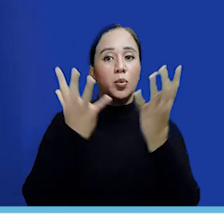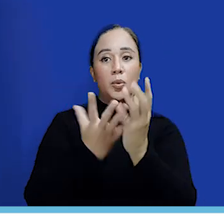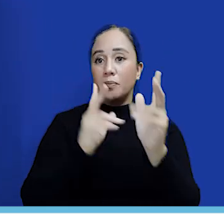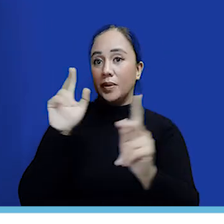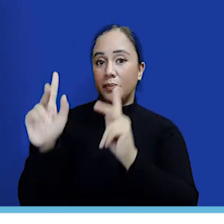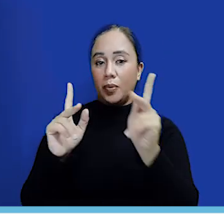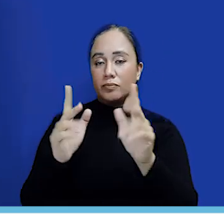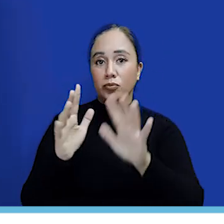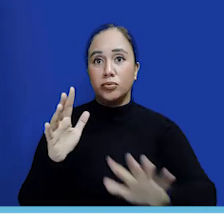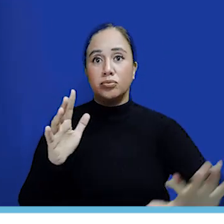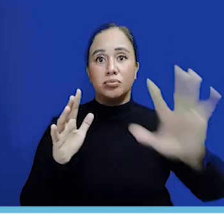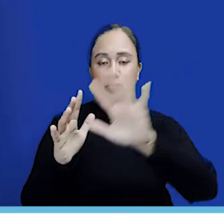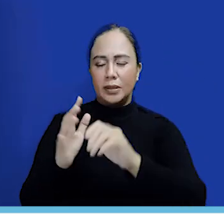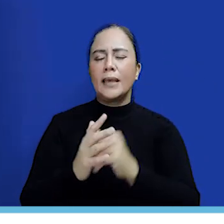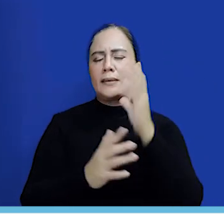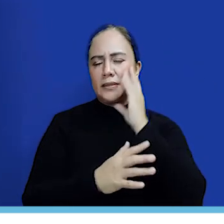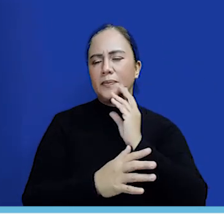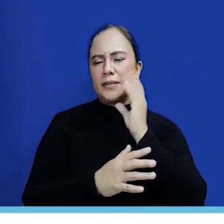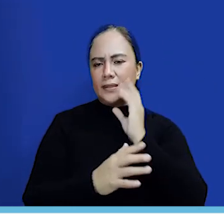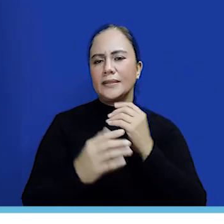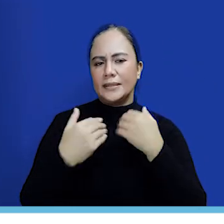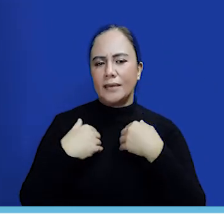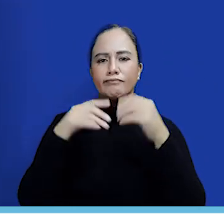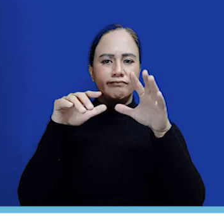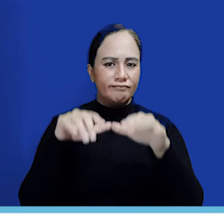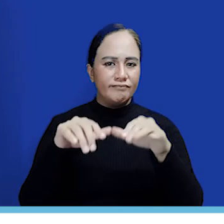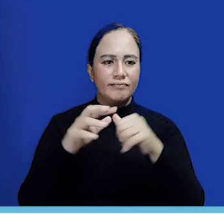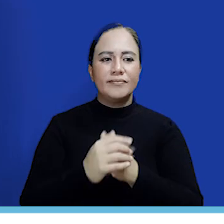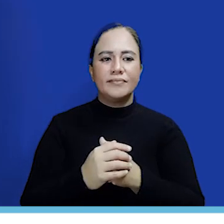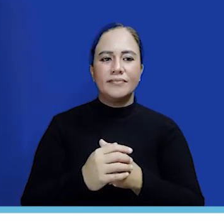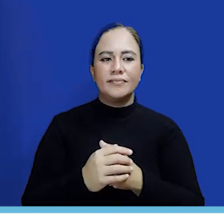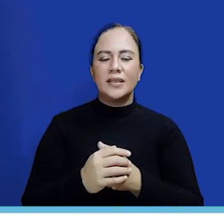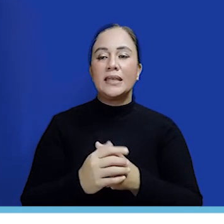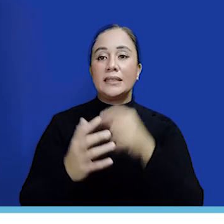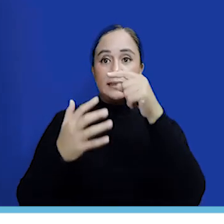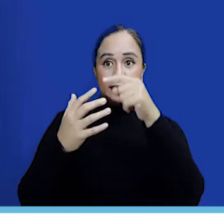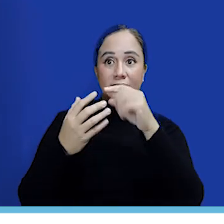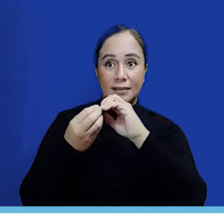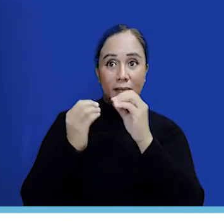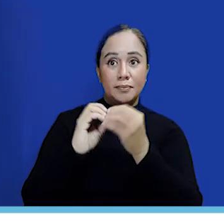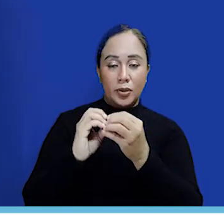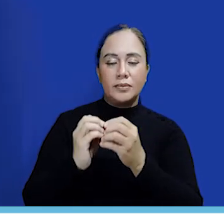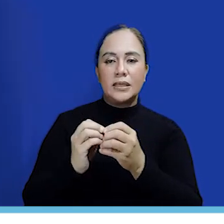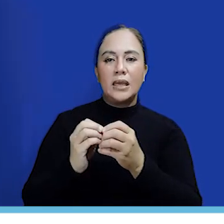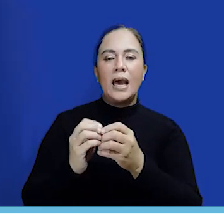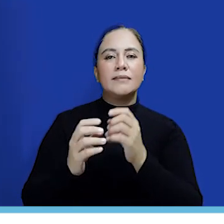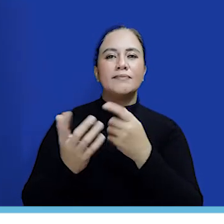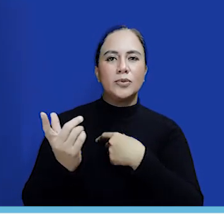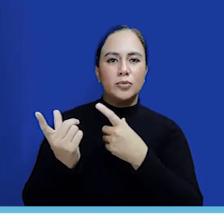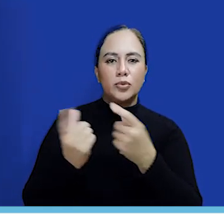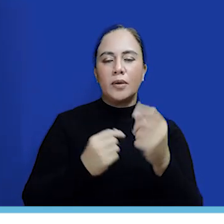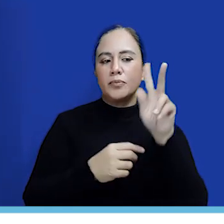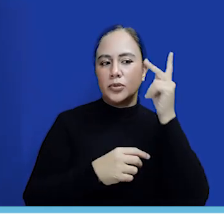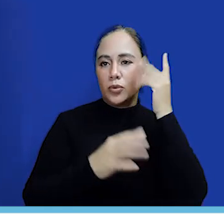the global population worldwide experience a significant disability. This number reinforces